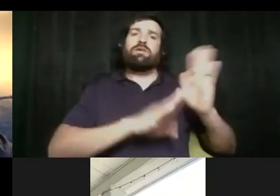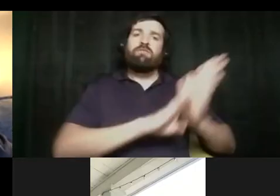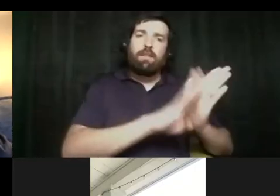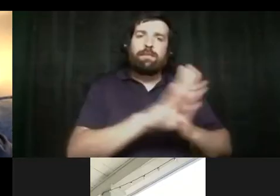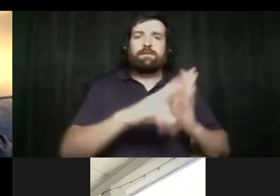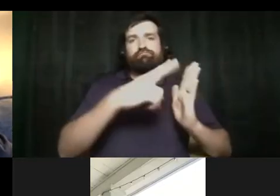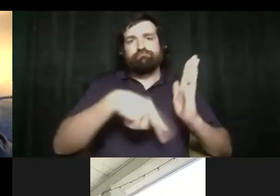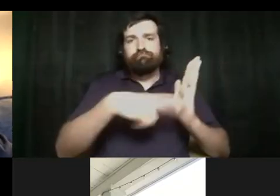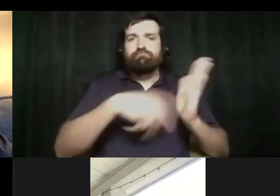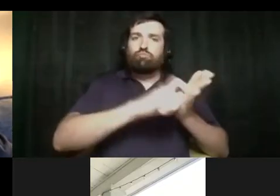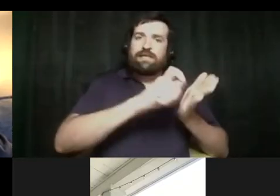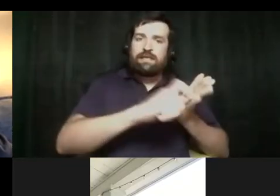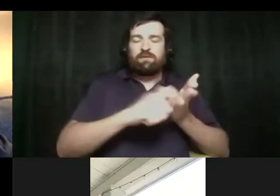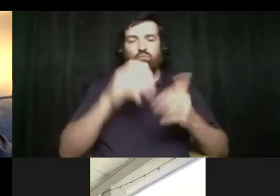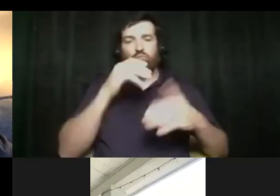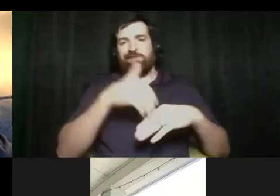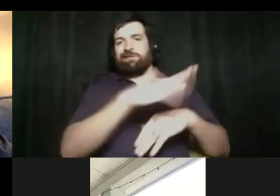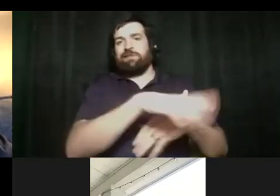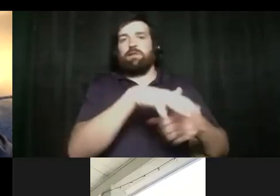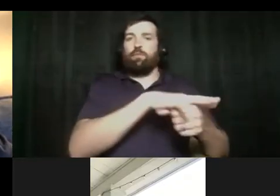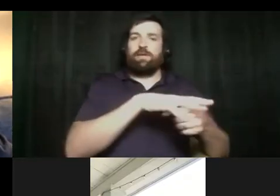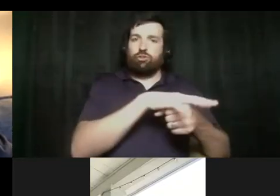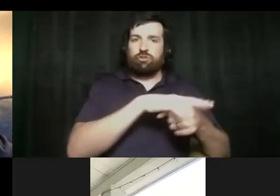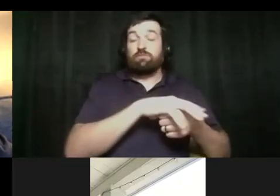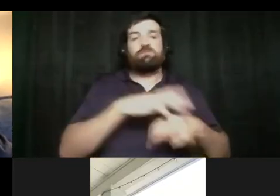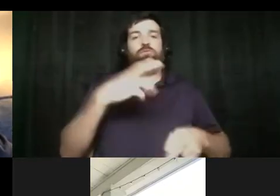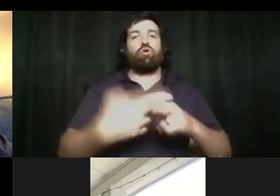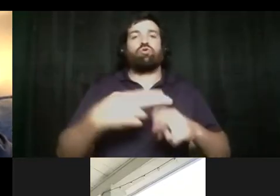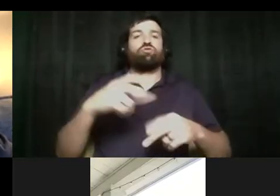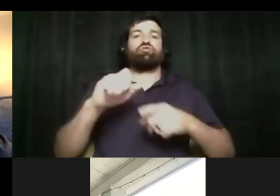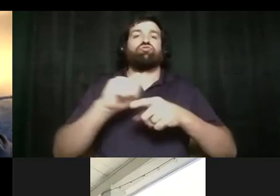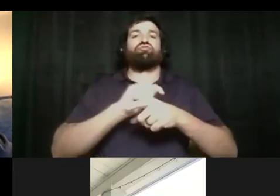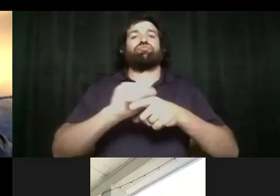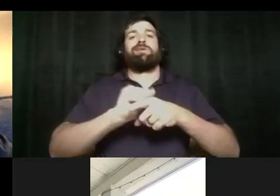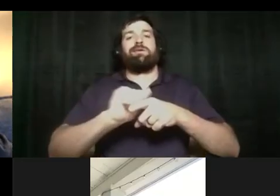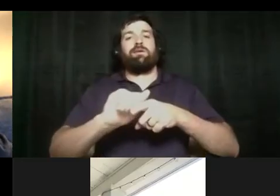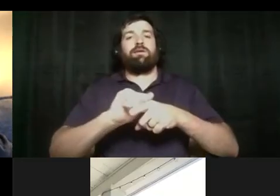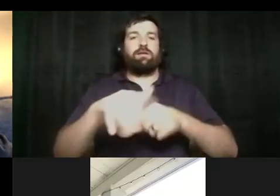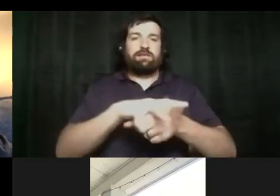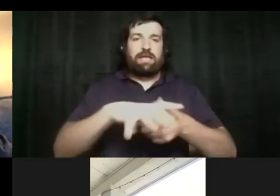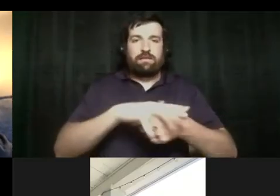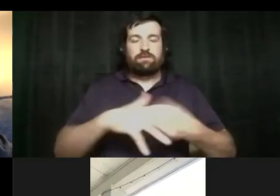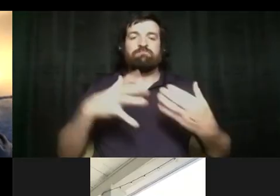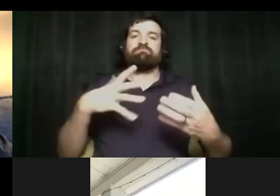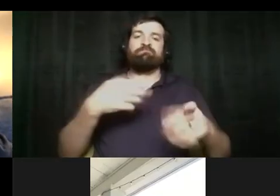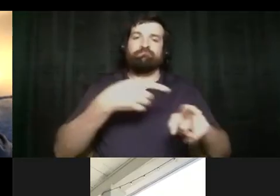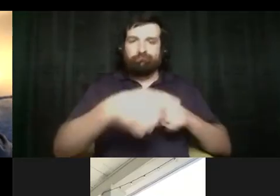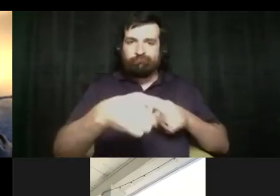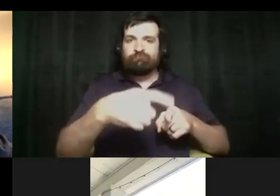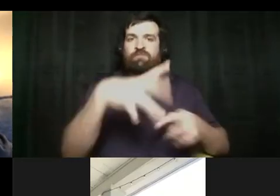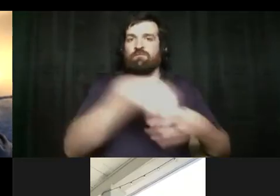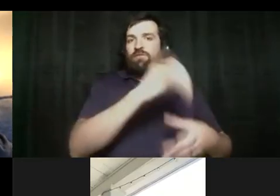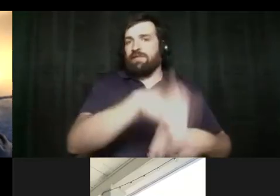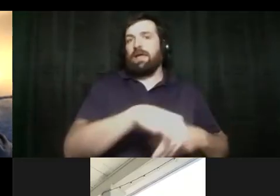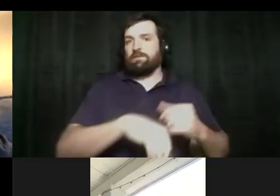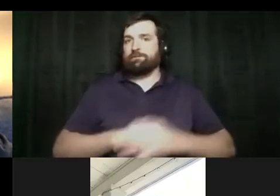literacy. And so we'll send them to, we call them training sites, a training site that is primarily involved in those kind